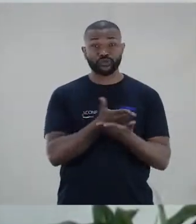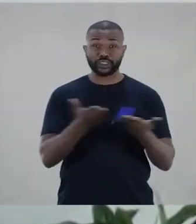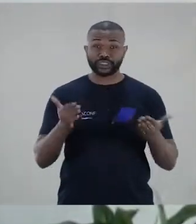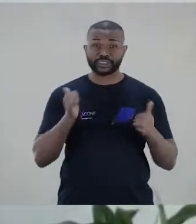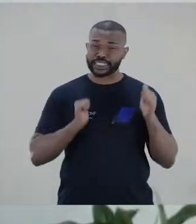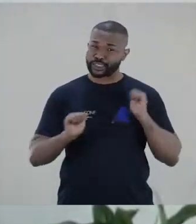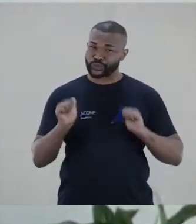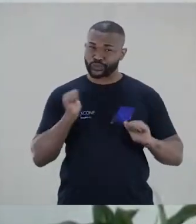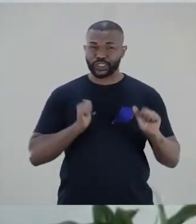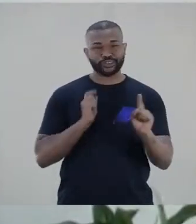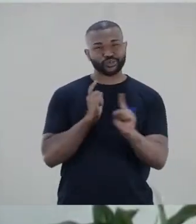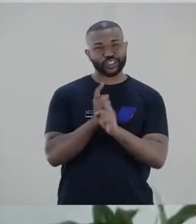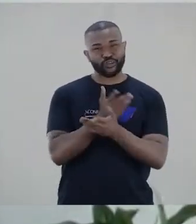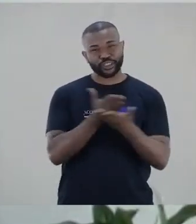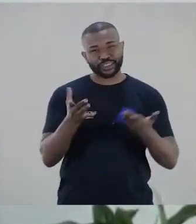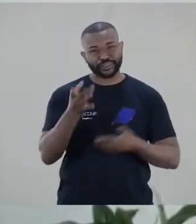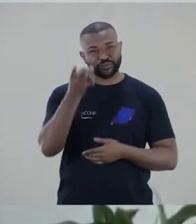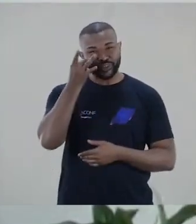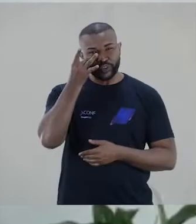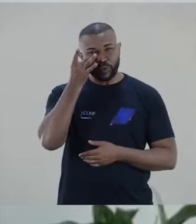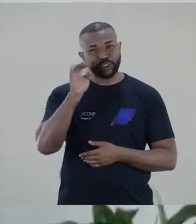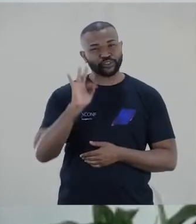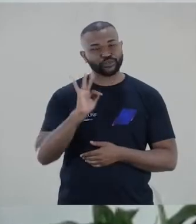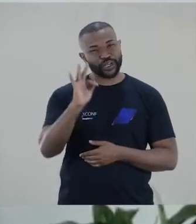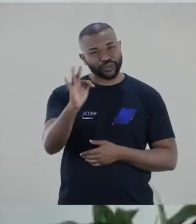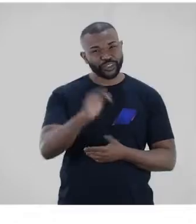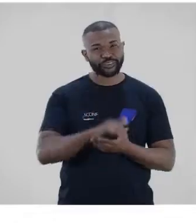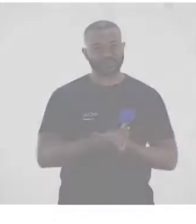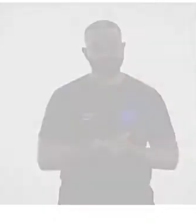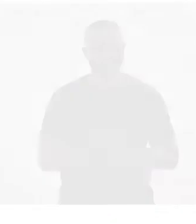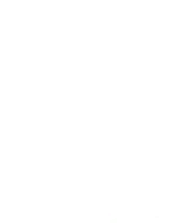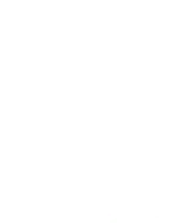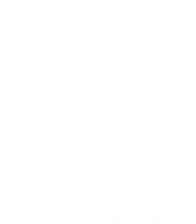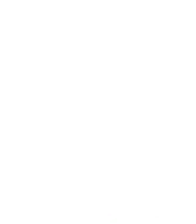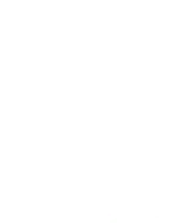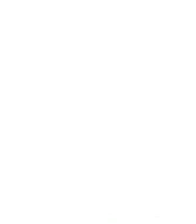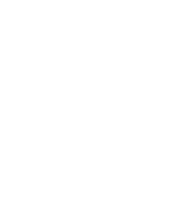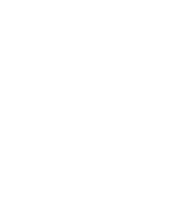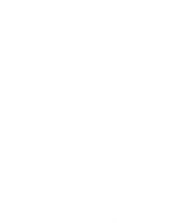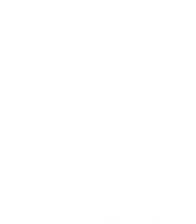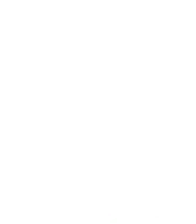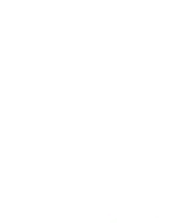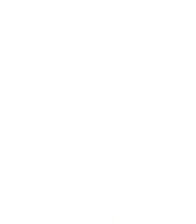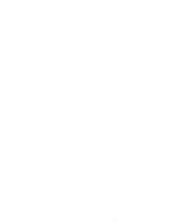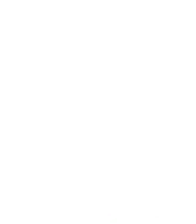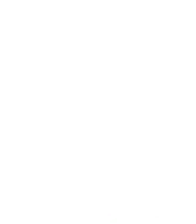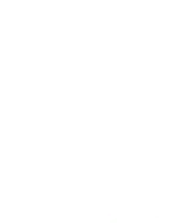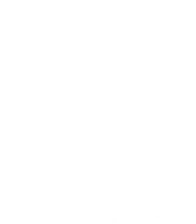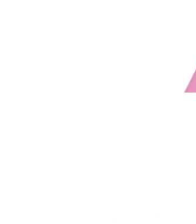not so long from now and answer any questions that you have. Thank you.